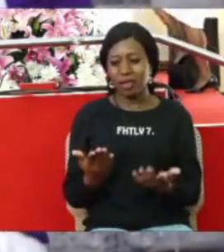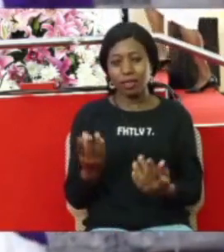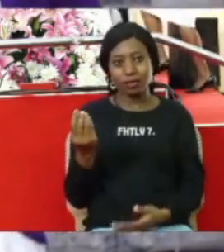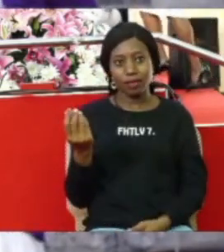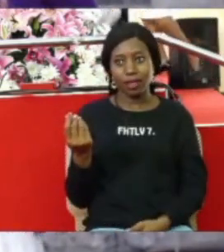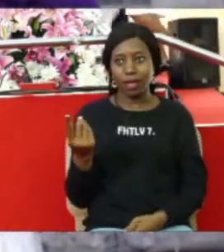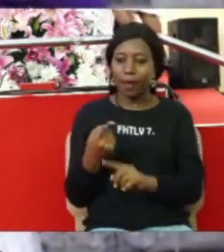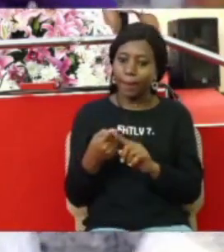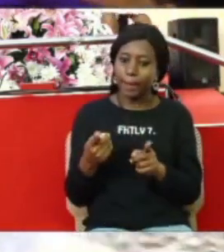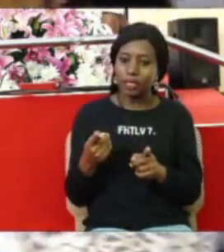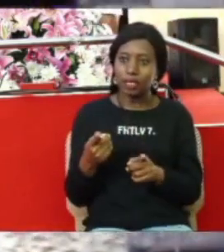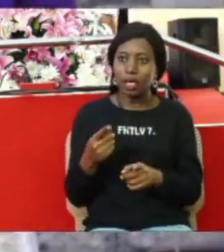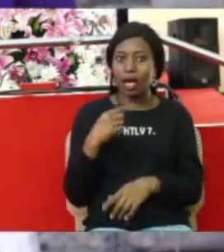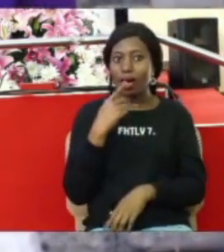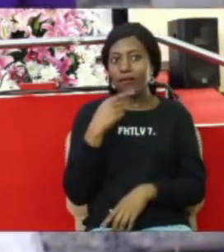about.